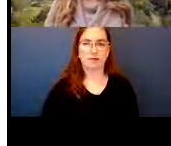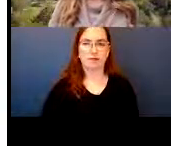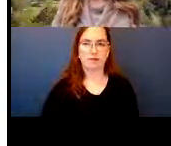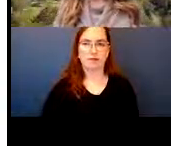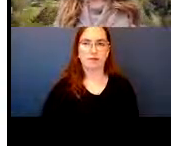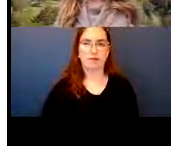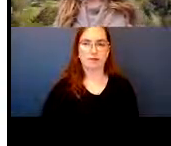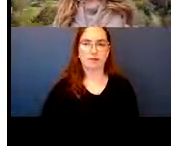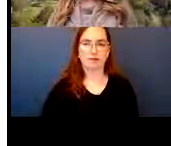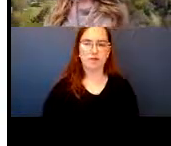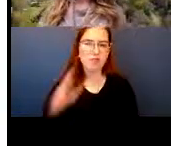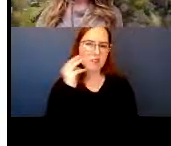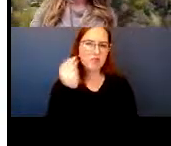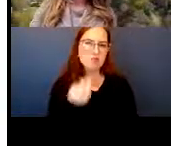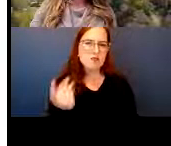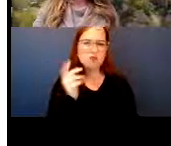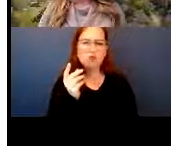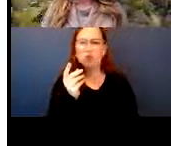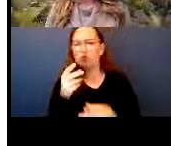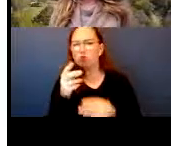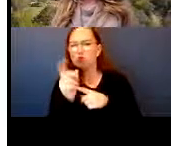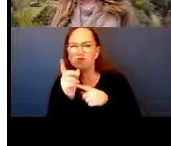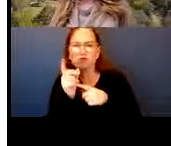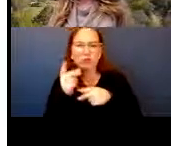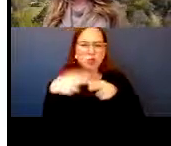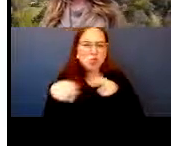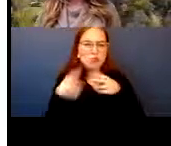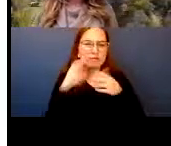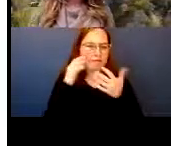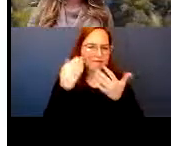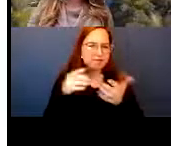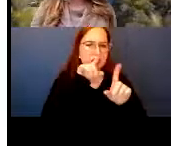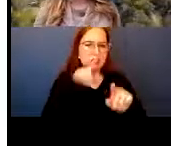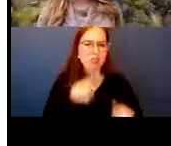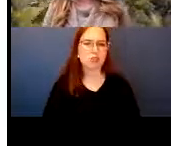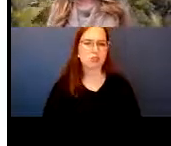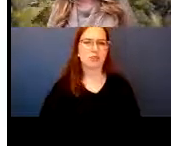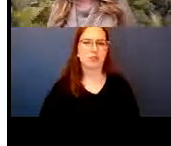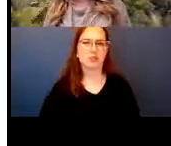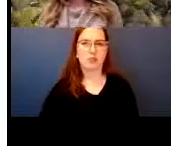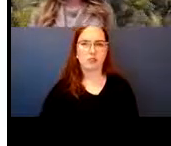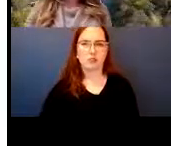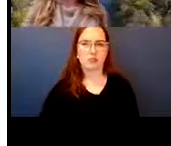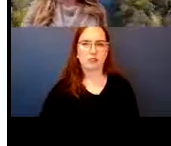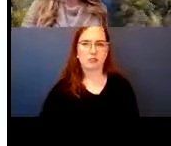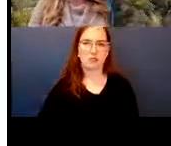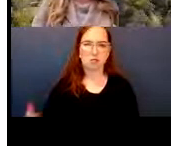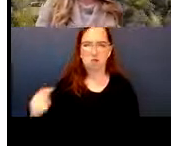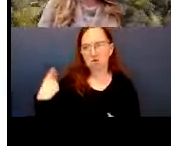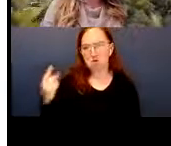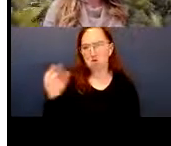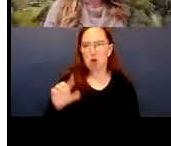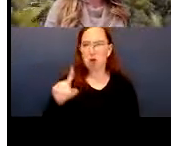We'll give you a few more moments for this one. We're getting up to about 100 on some of the